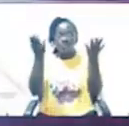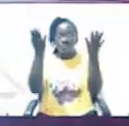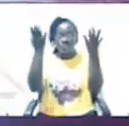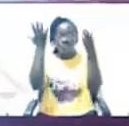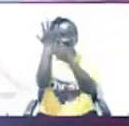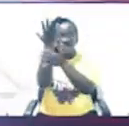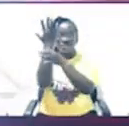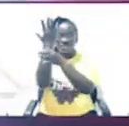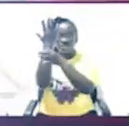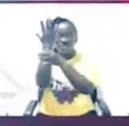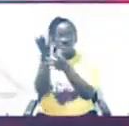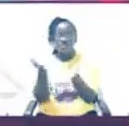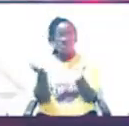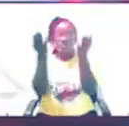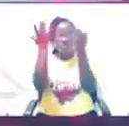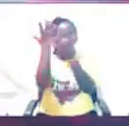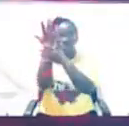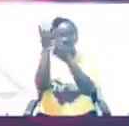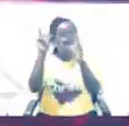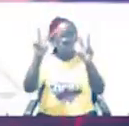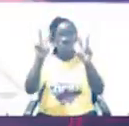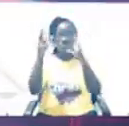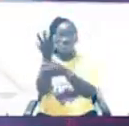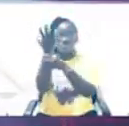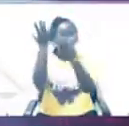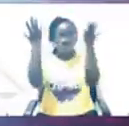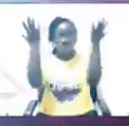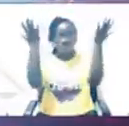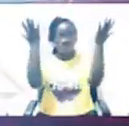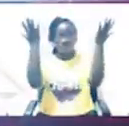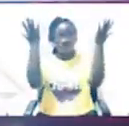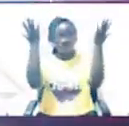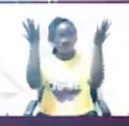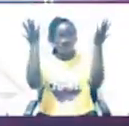Lift up your hands. Lift up your two hands.